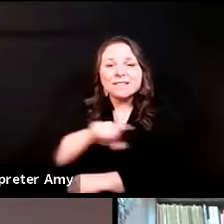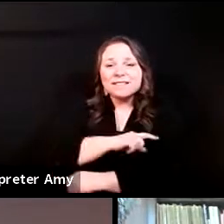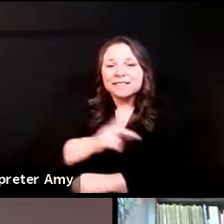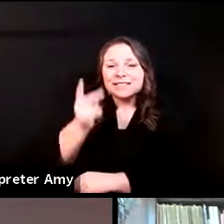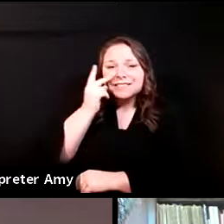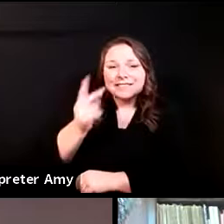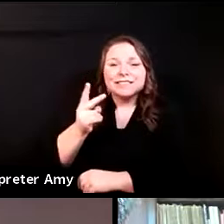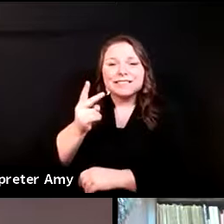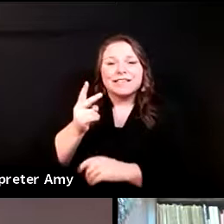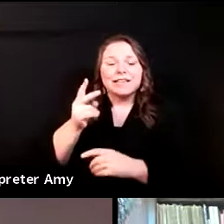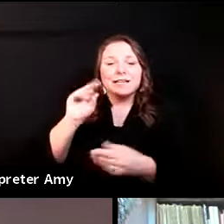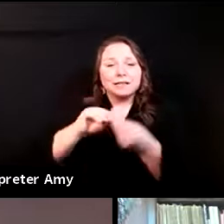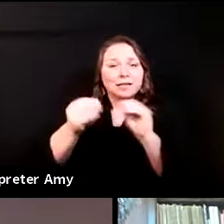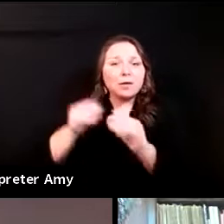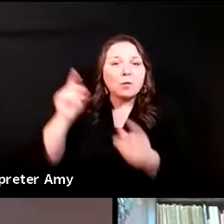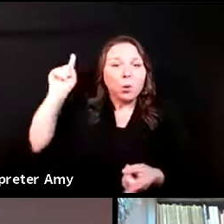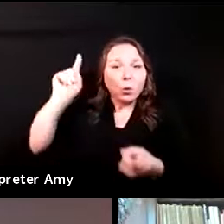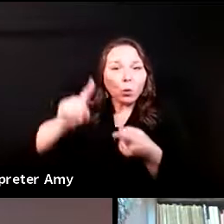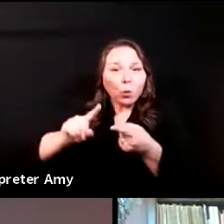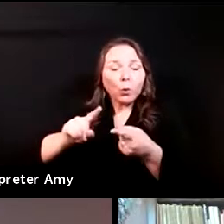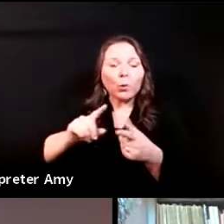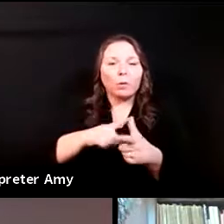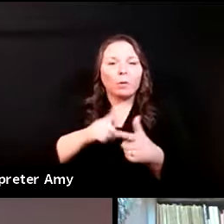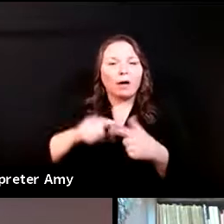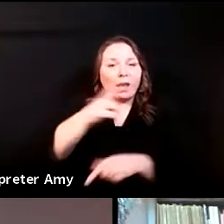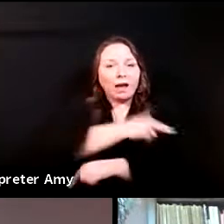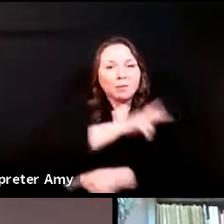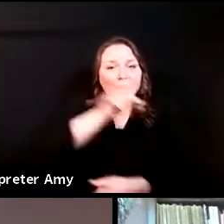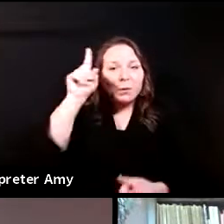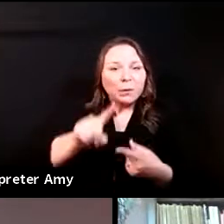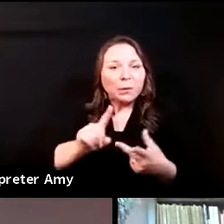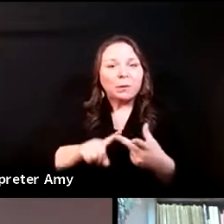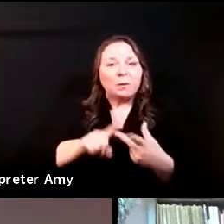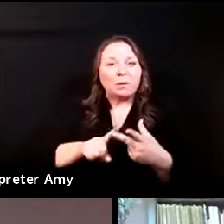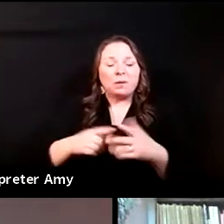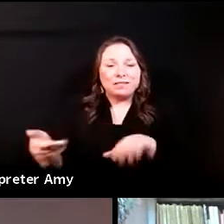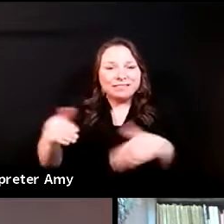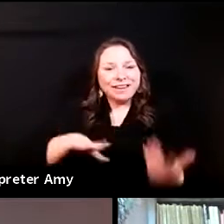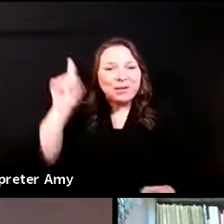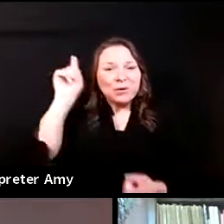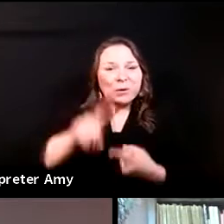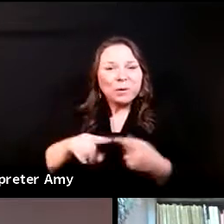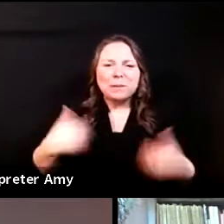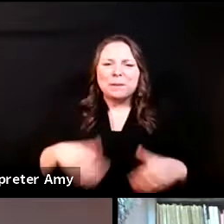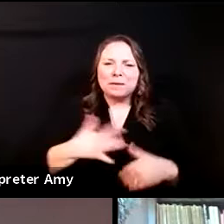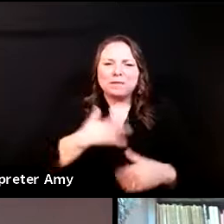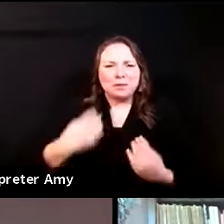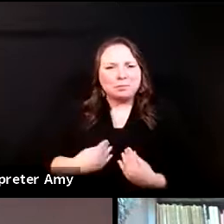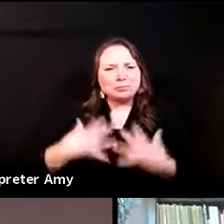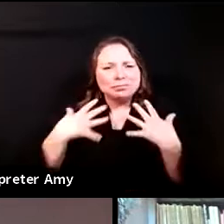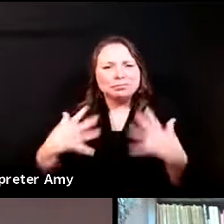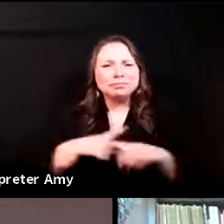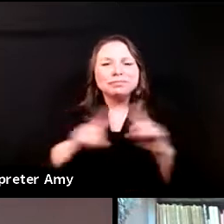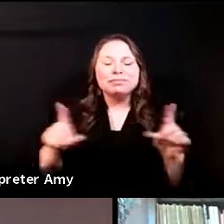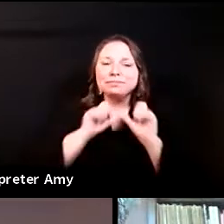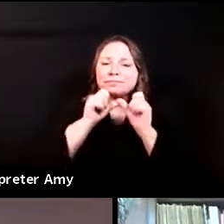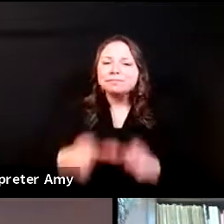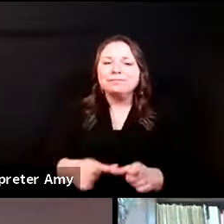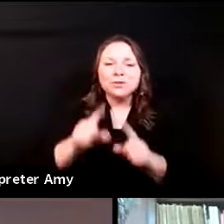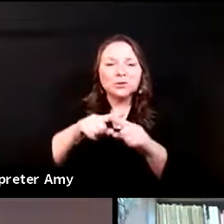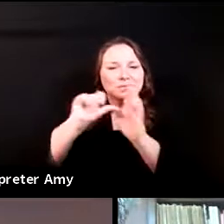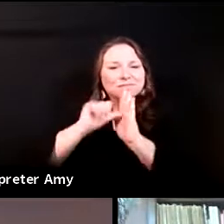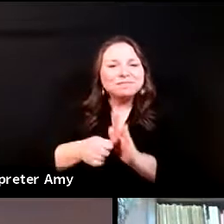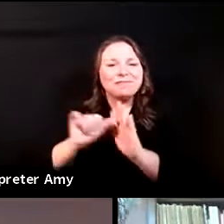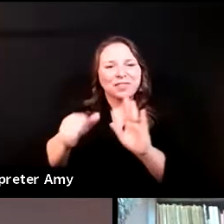seeing cases go down, and hospitalizations, death rates, like all of that is so encouraging. But I would just really continue to reiterate